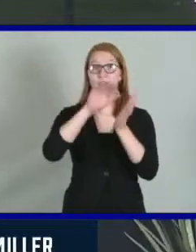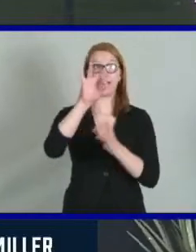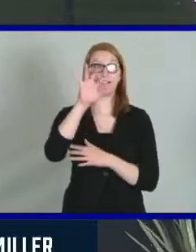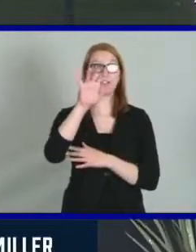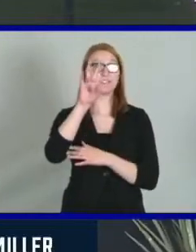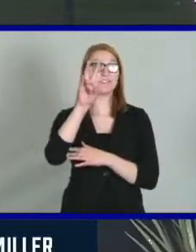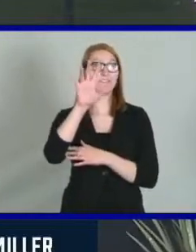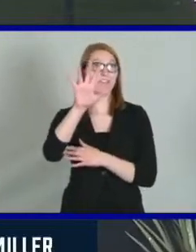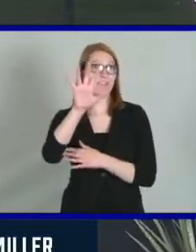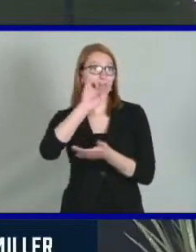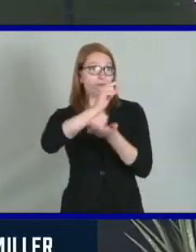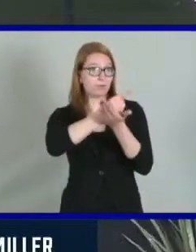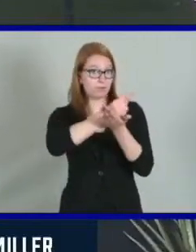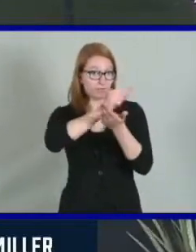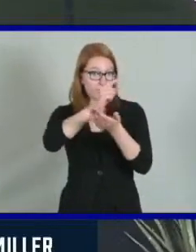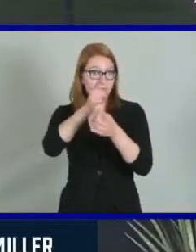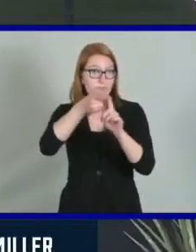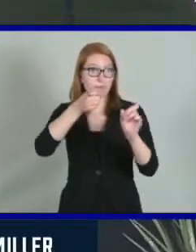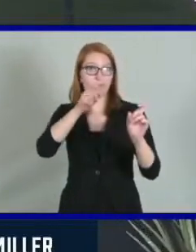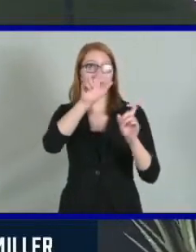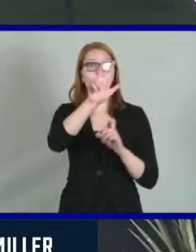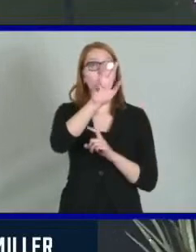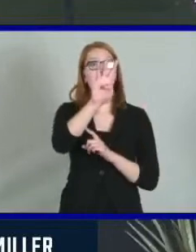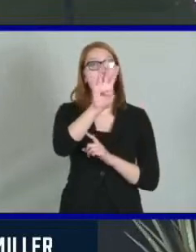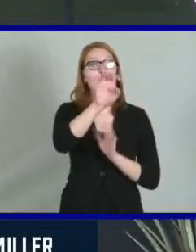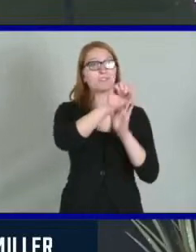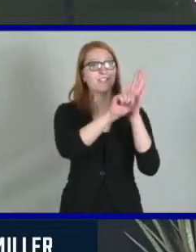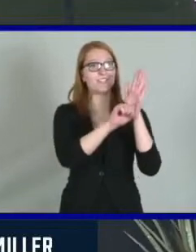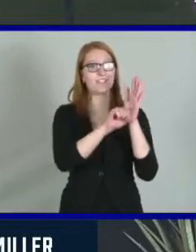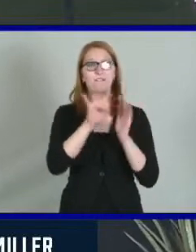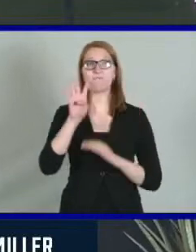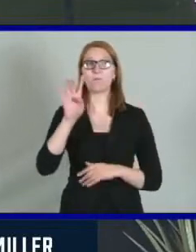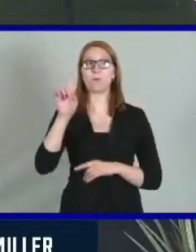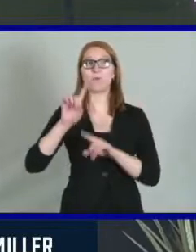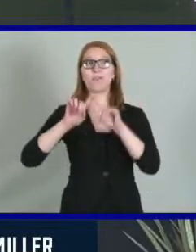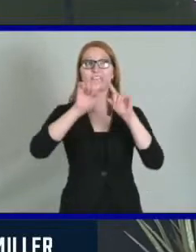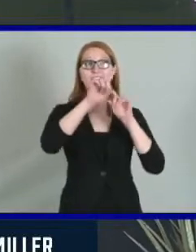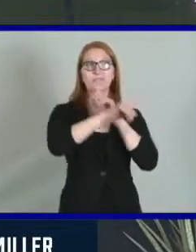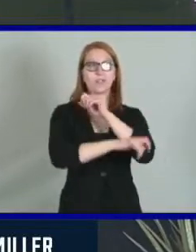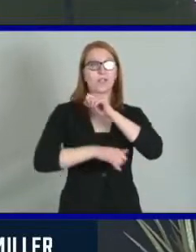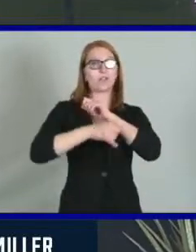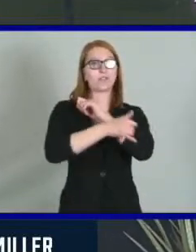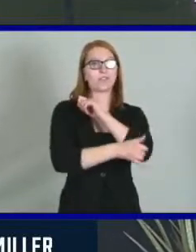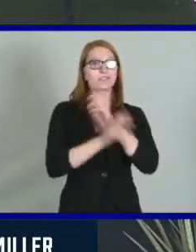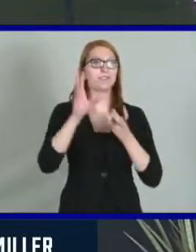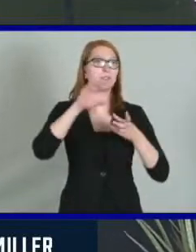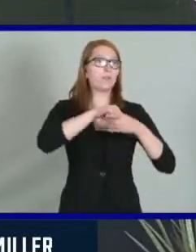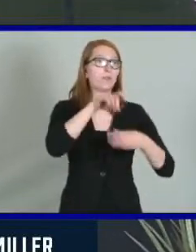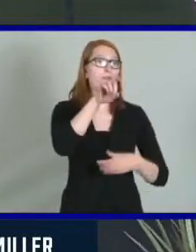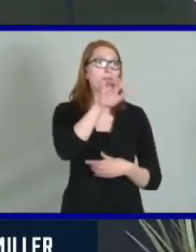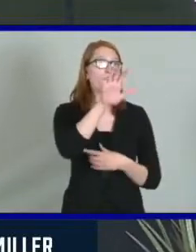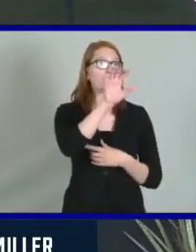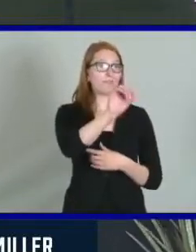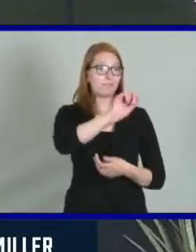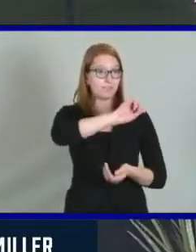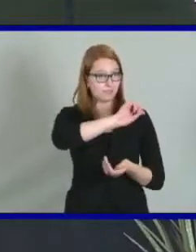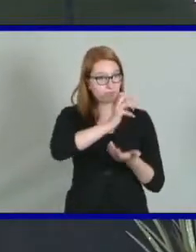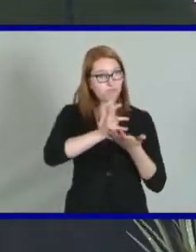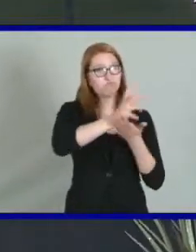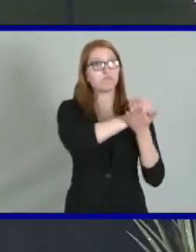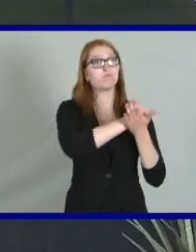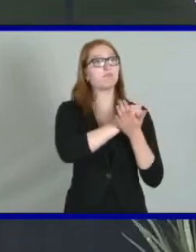3,975 graduates from 34 states and 41 countries, and included 150 graduates earning doctoral